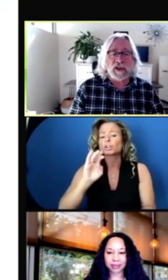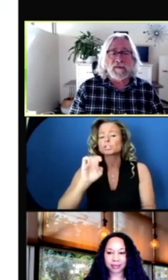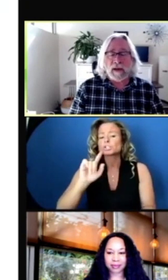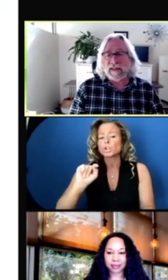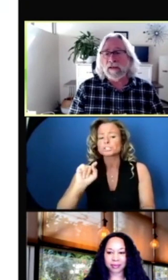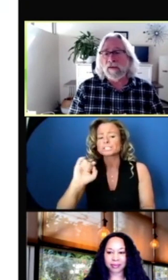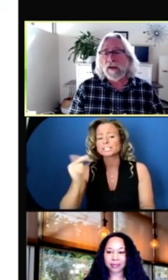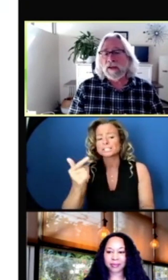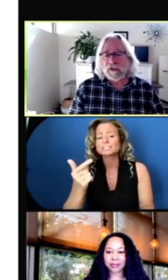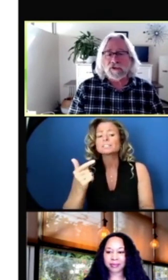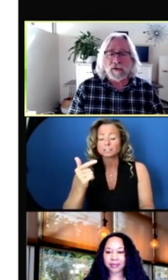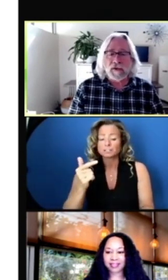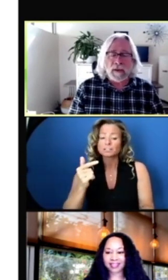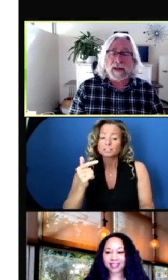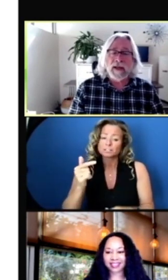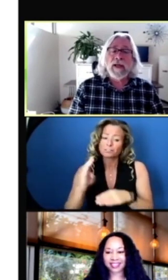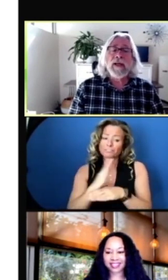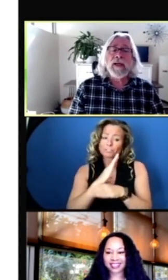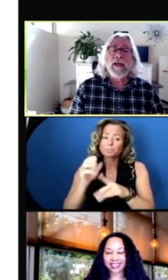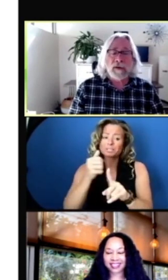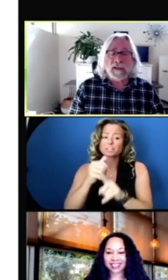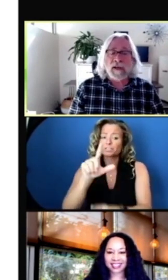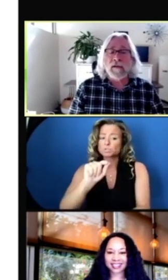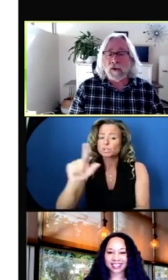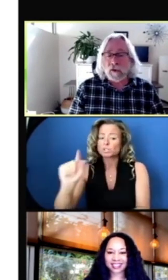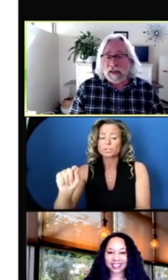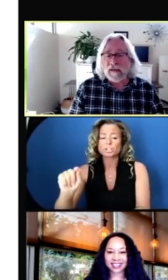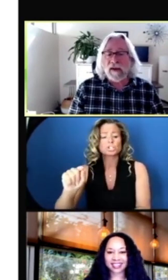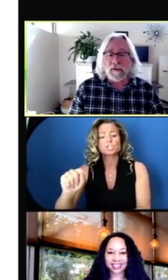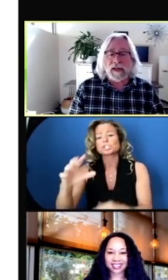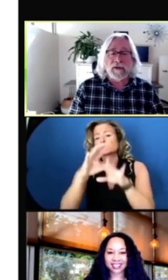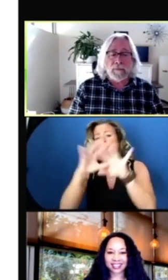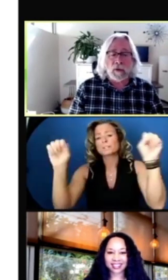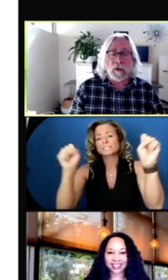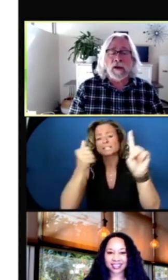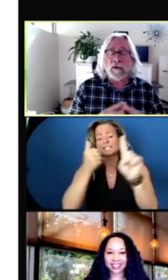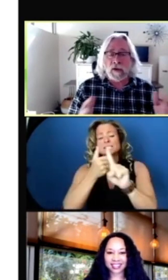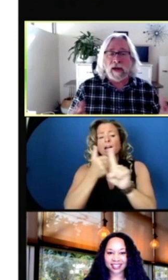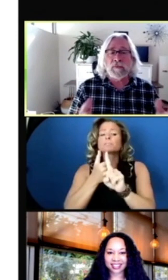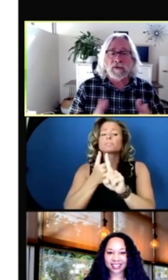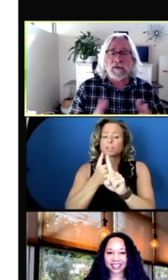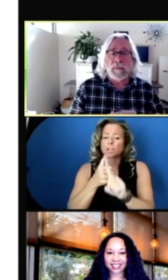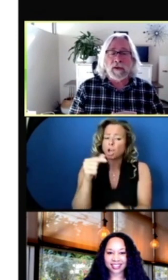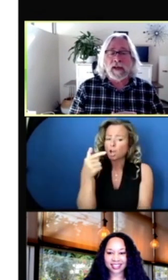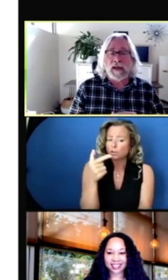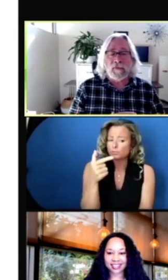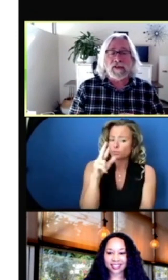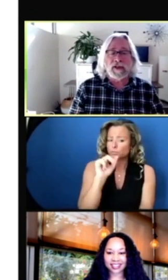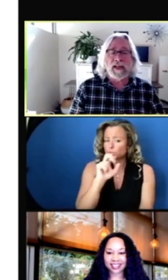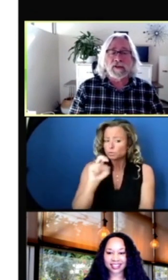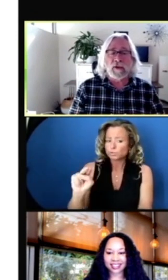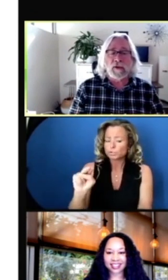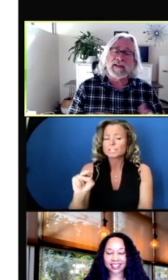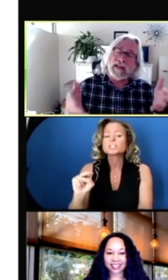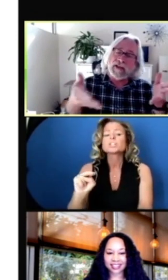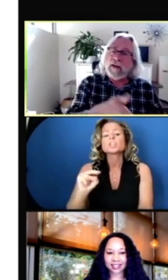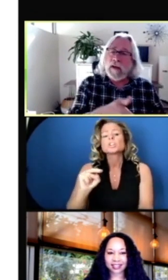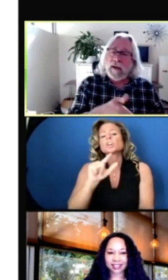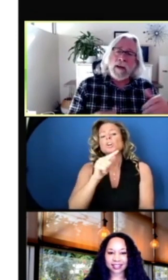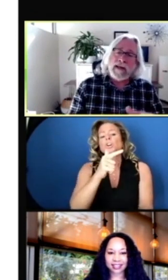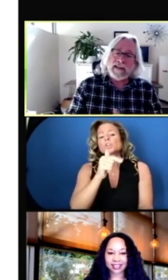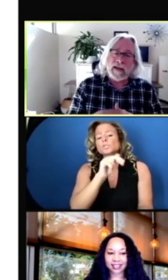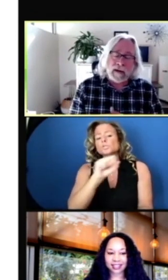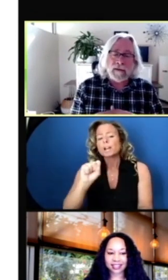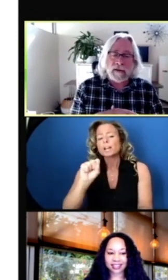organizations achieve positive social impact. She's president of the Green Foundation Board, a grassroots community health education